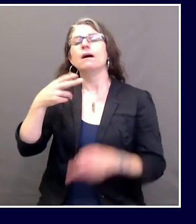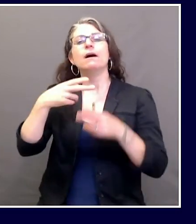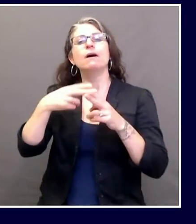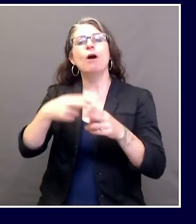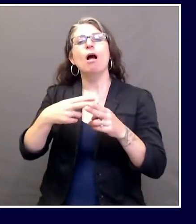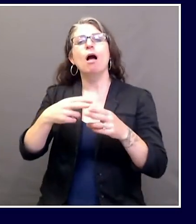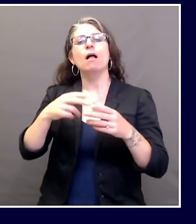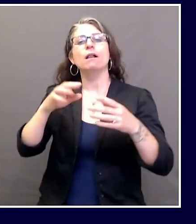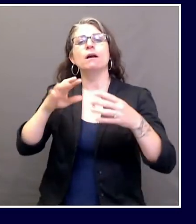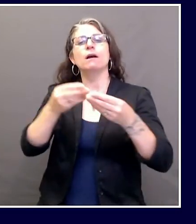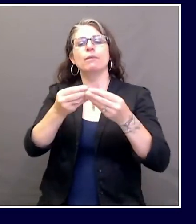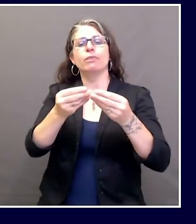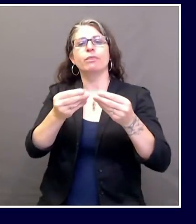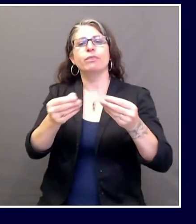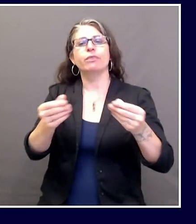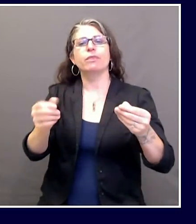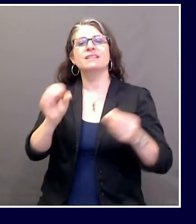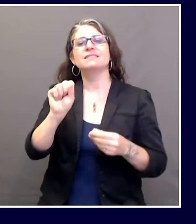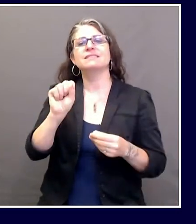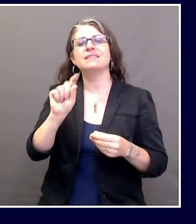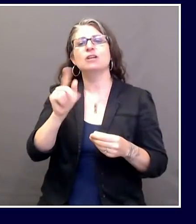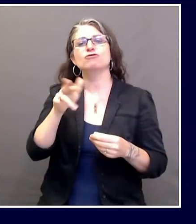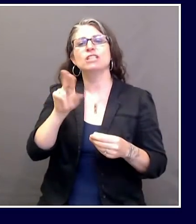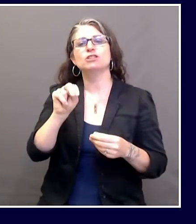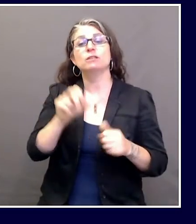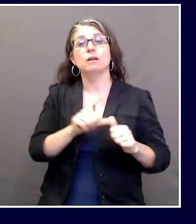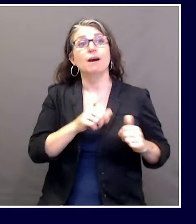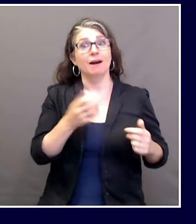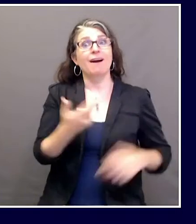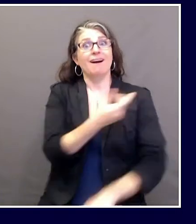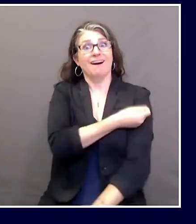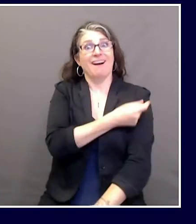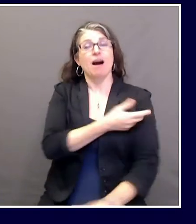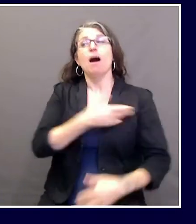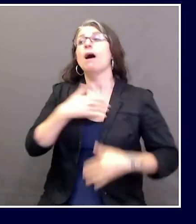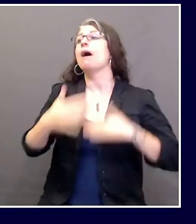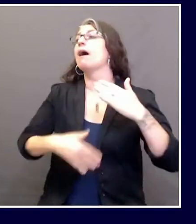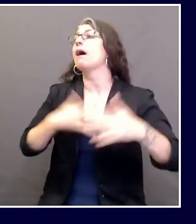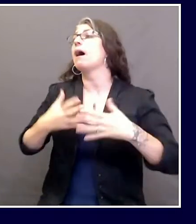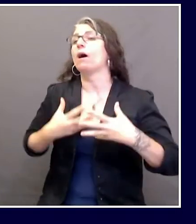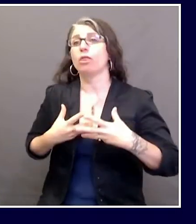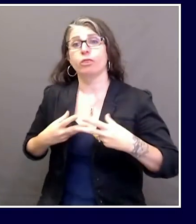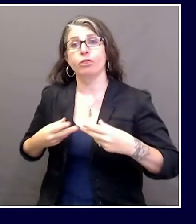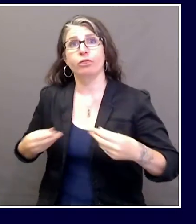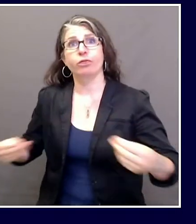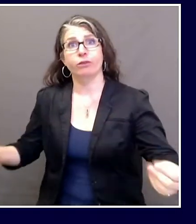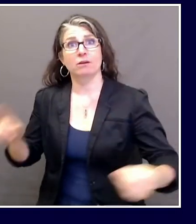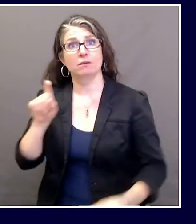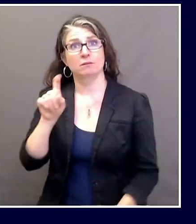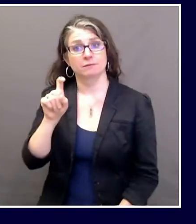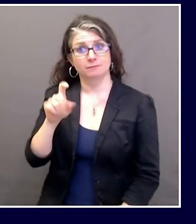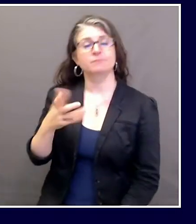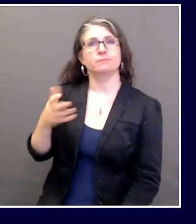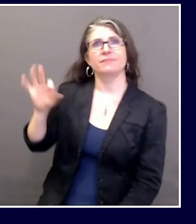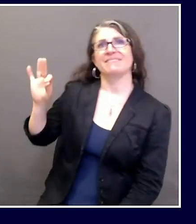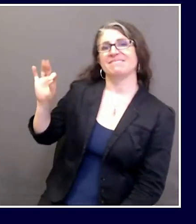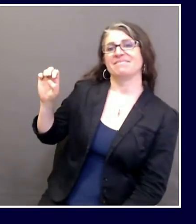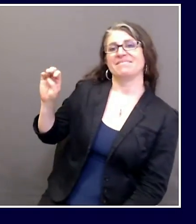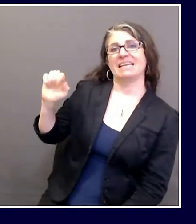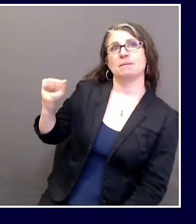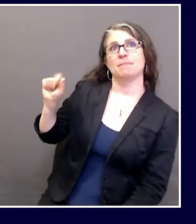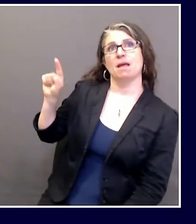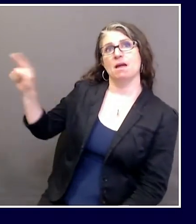I noticed what you mentioned, obviously, but the FEMA mobile vaccination unit. I understand the plan there for why you're bringing it to the